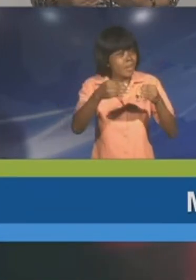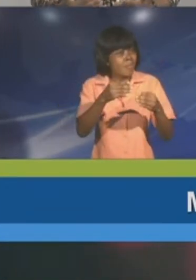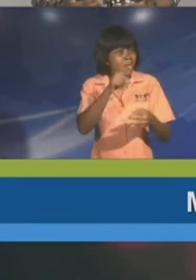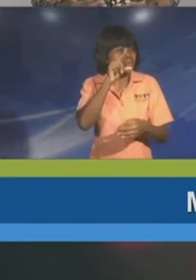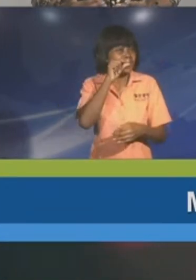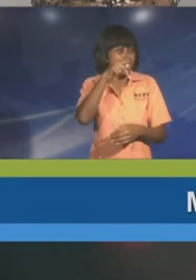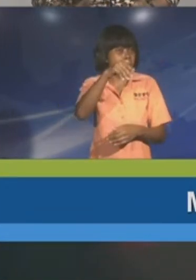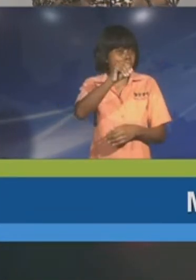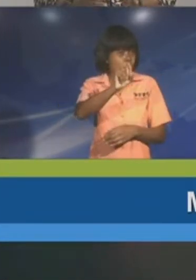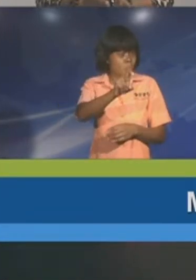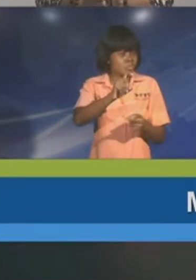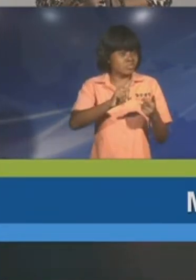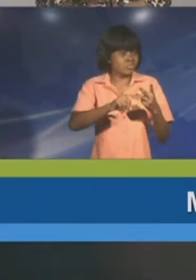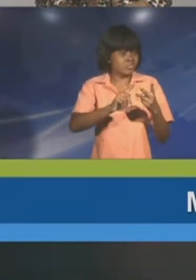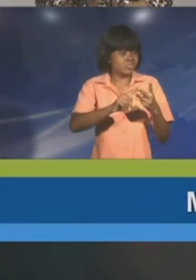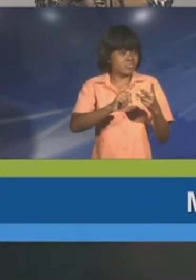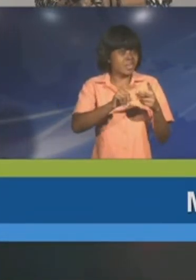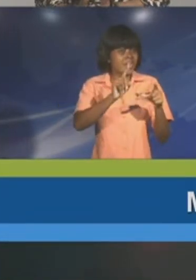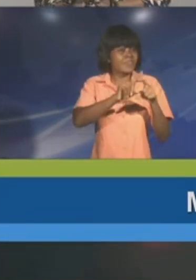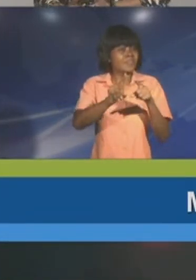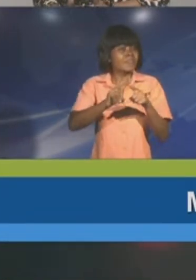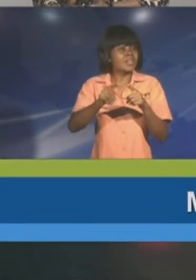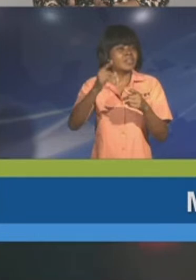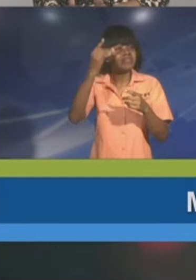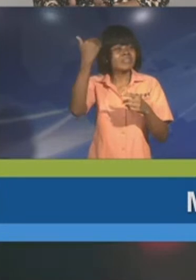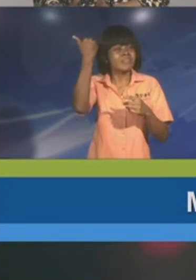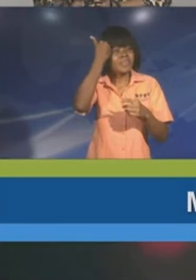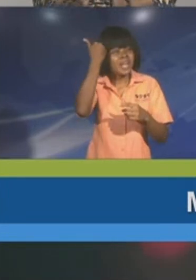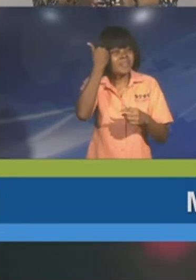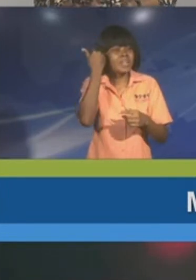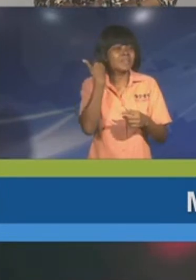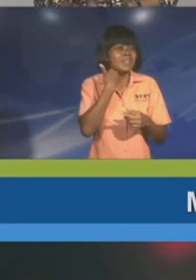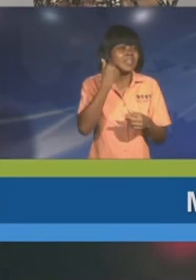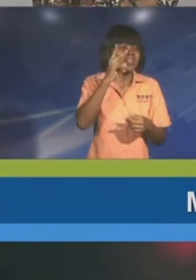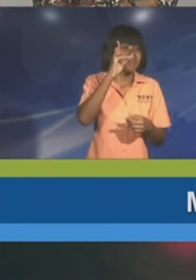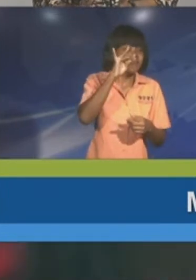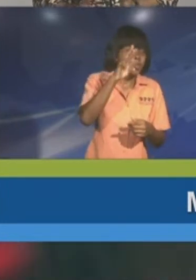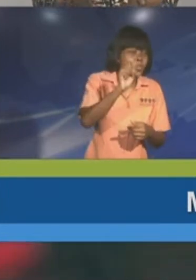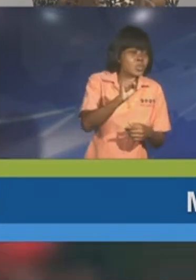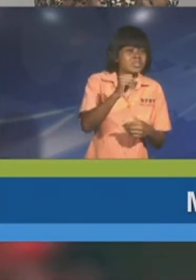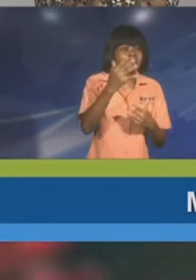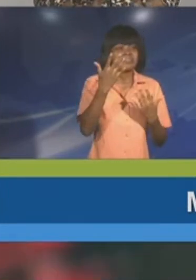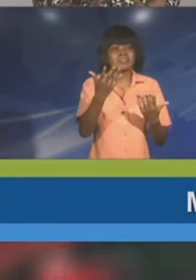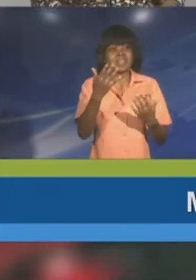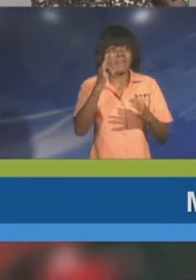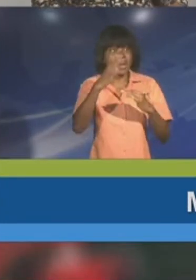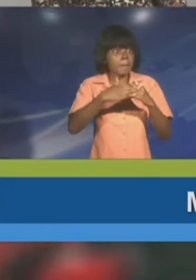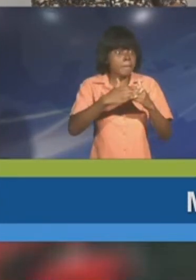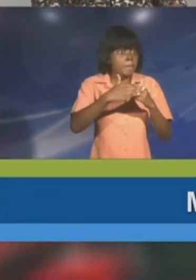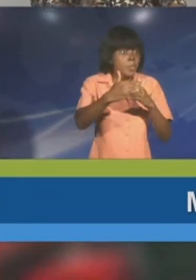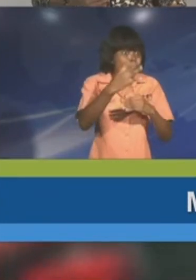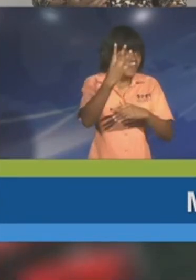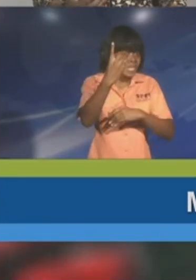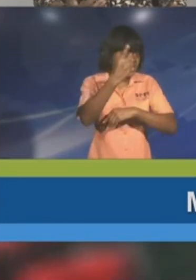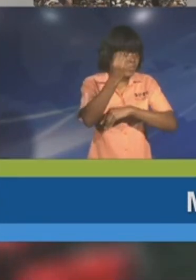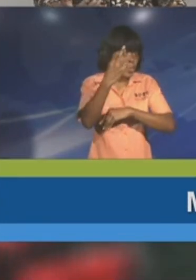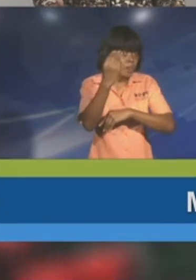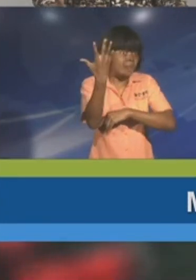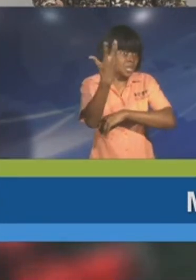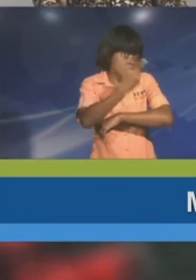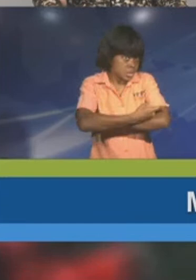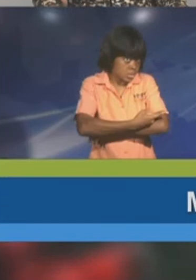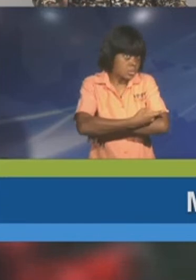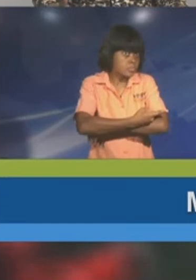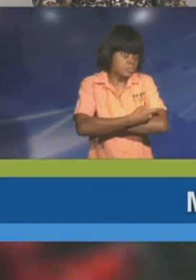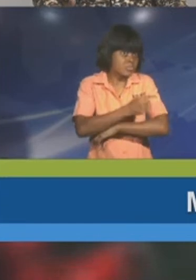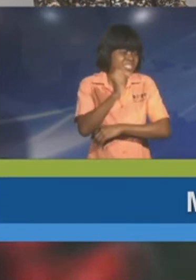you being confident, knowing that the fever beyond 4 to 5 days is significant. Less than that, you can handle it. Looking for